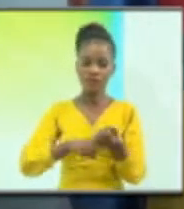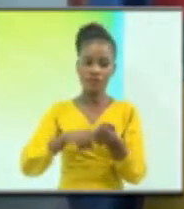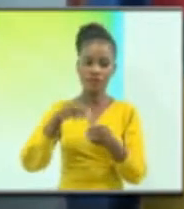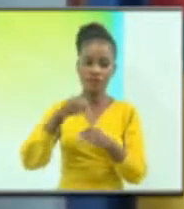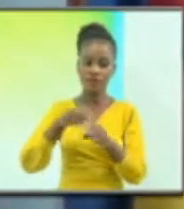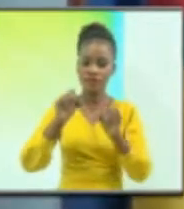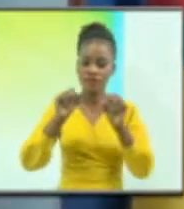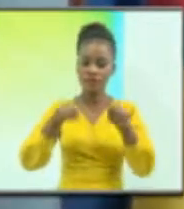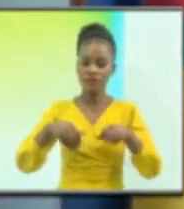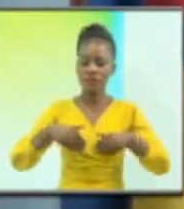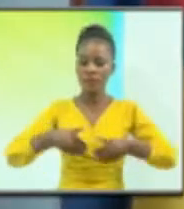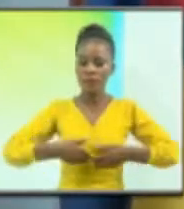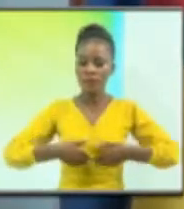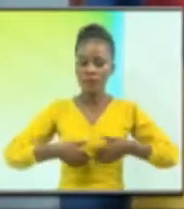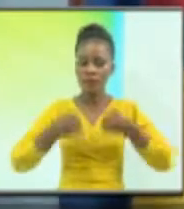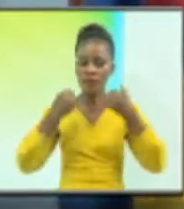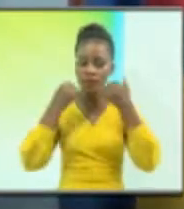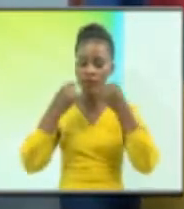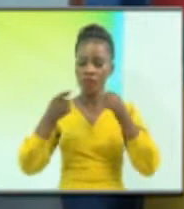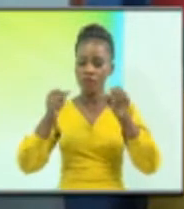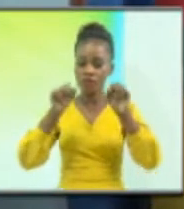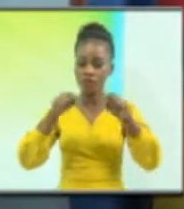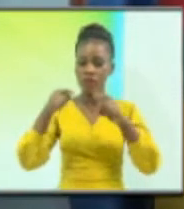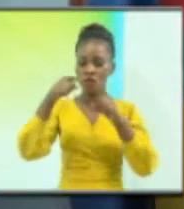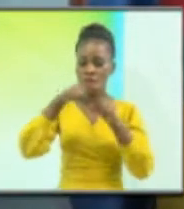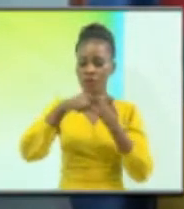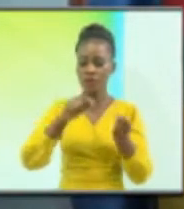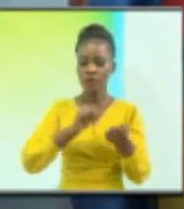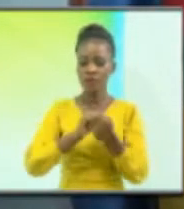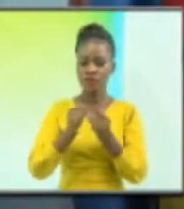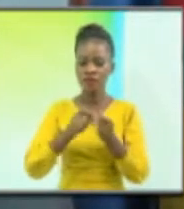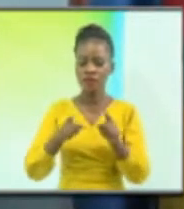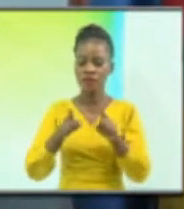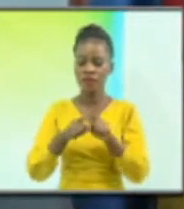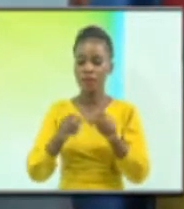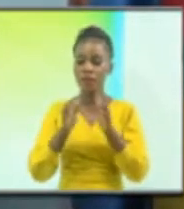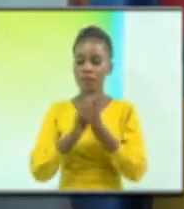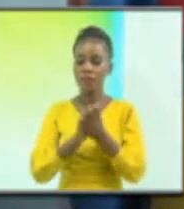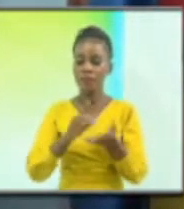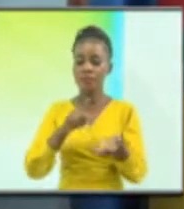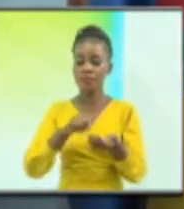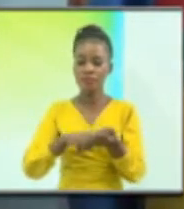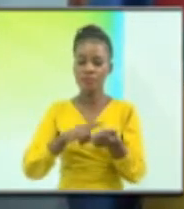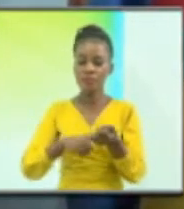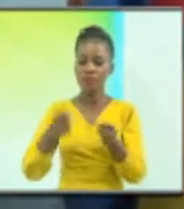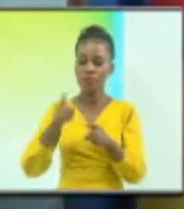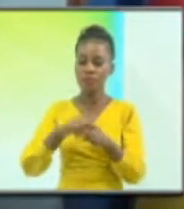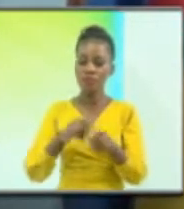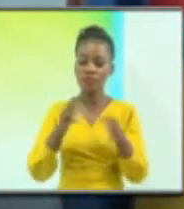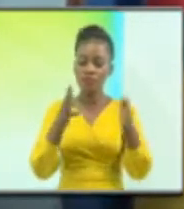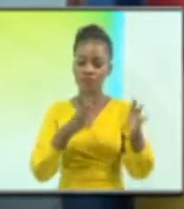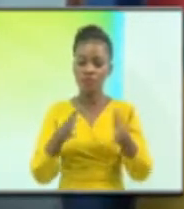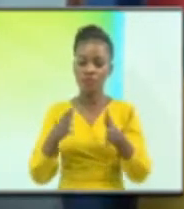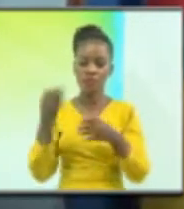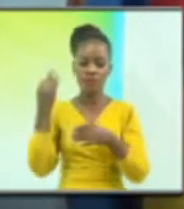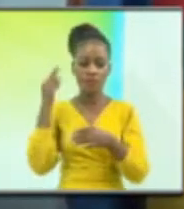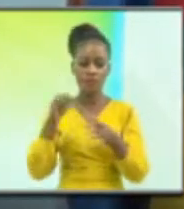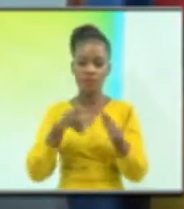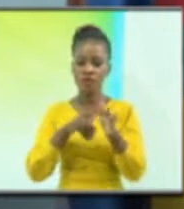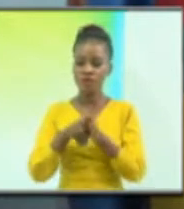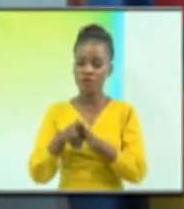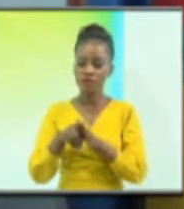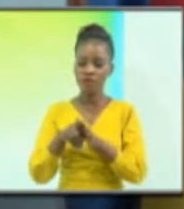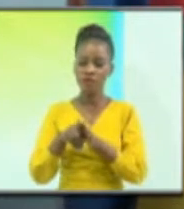enhancing the youth potential to enable them participate and engage in the implementation process of the parish development